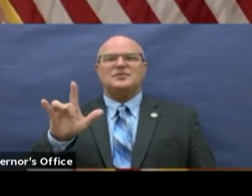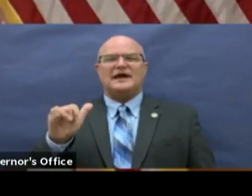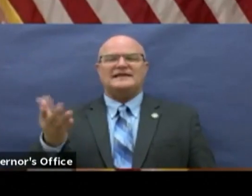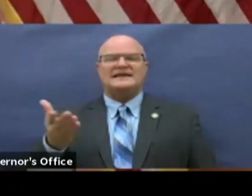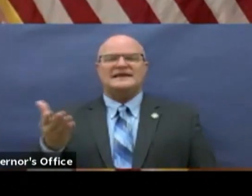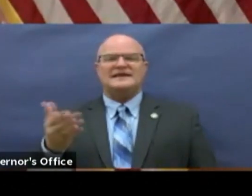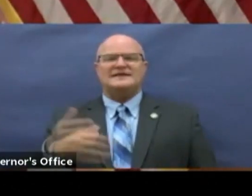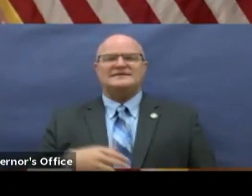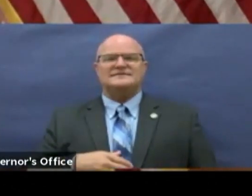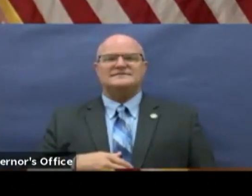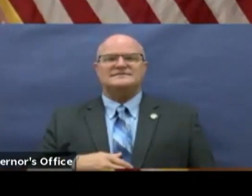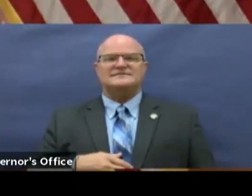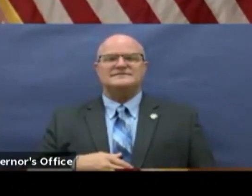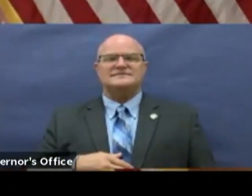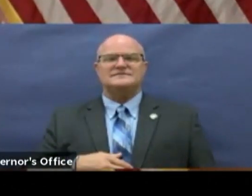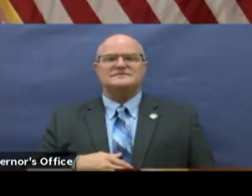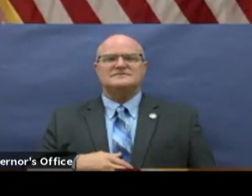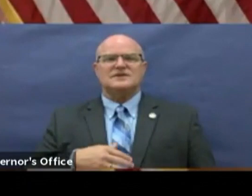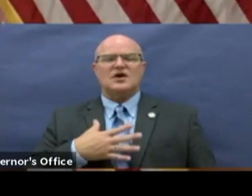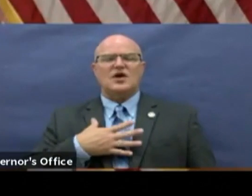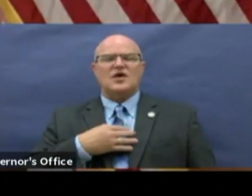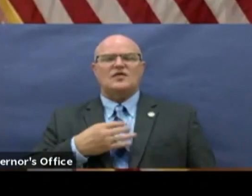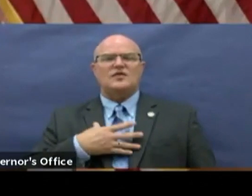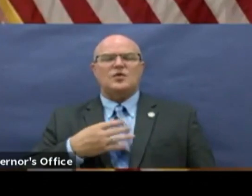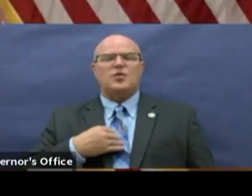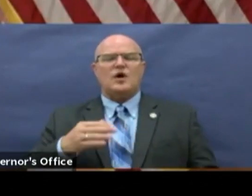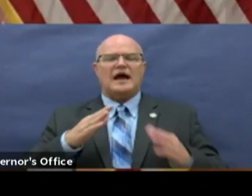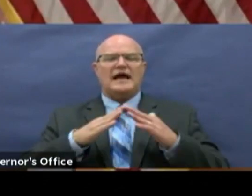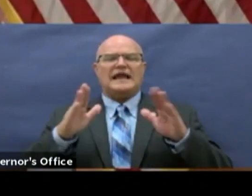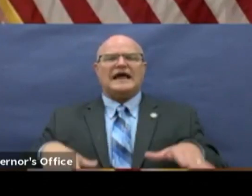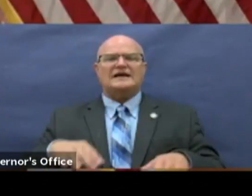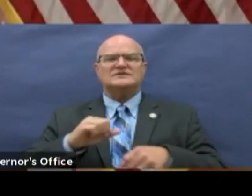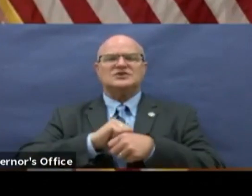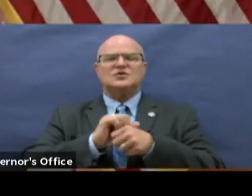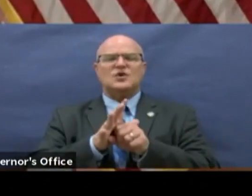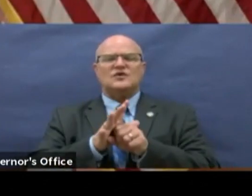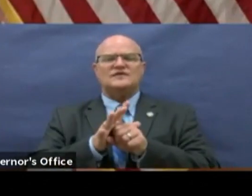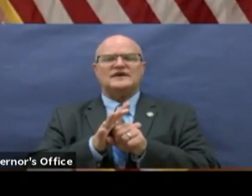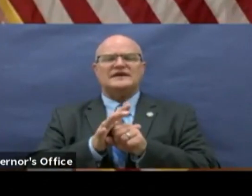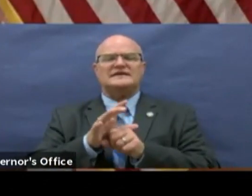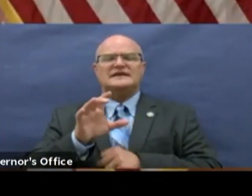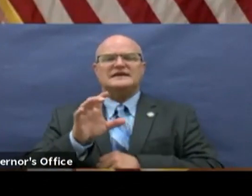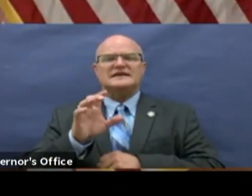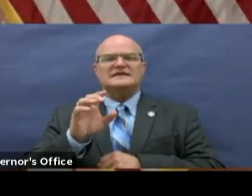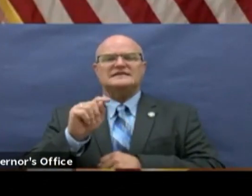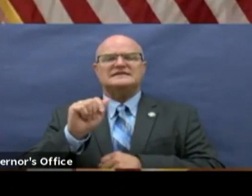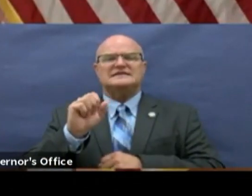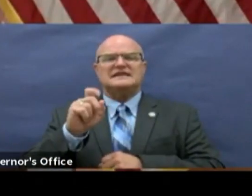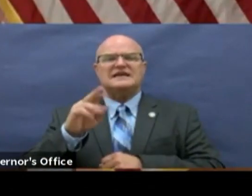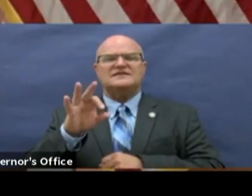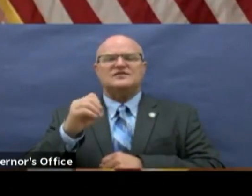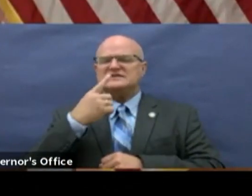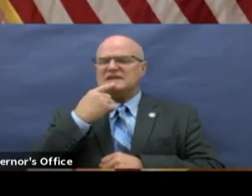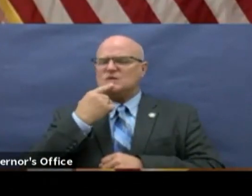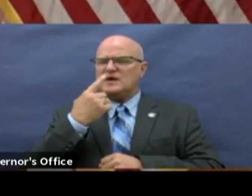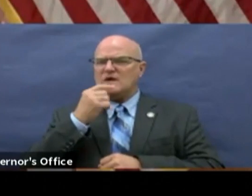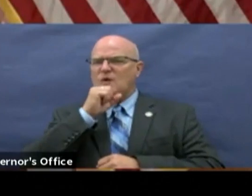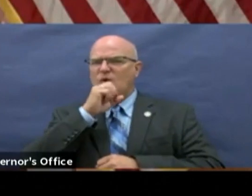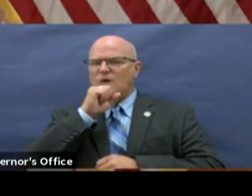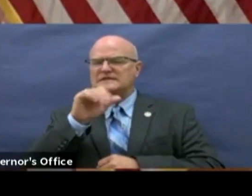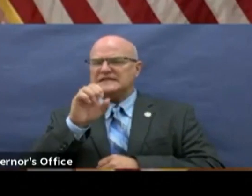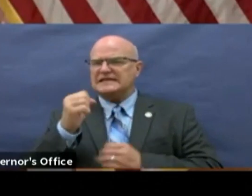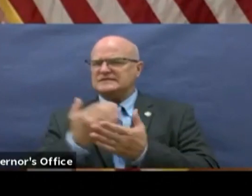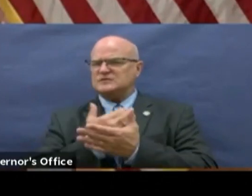White House coronavirus task force report listed 28 Arkansas counties in the red or orange zone for a number of new cases.